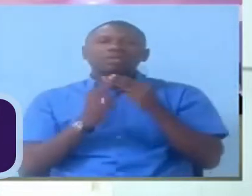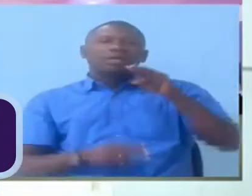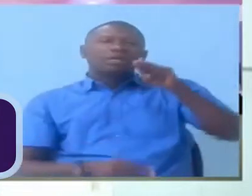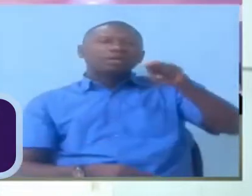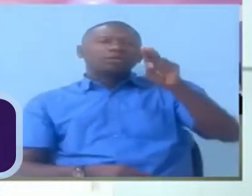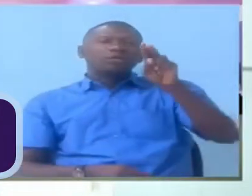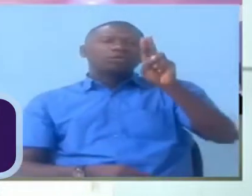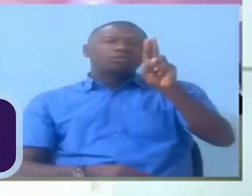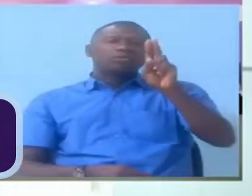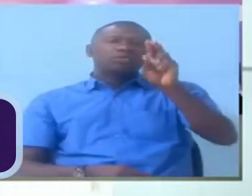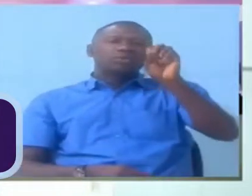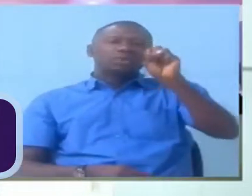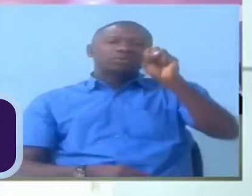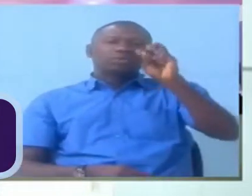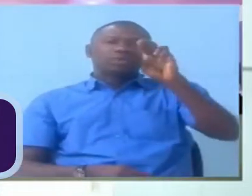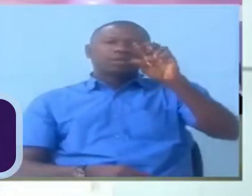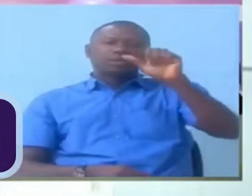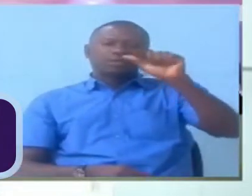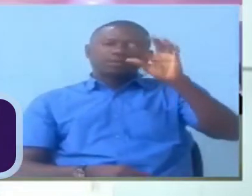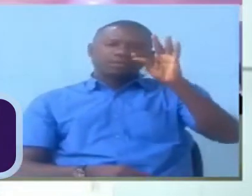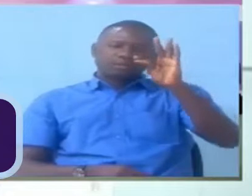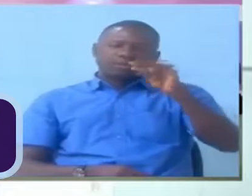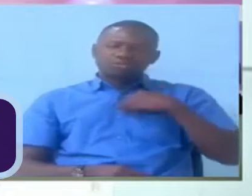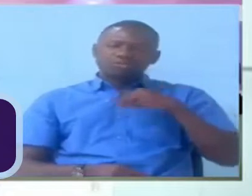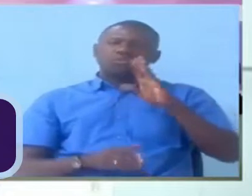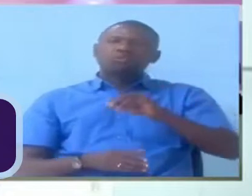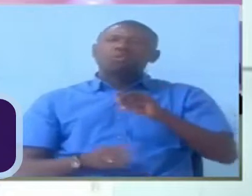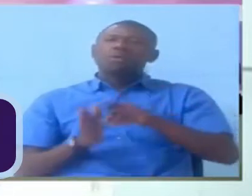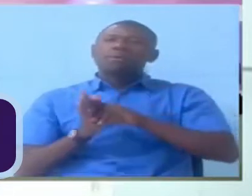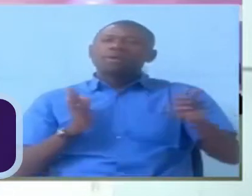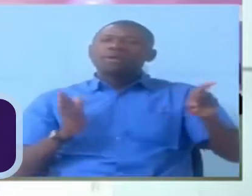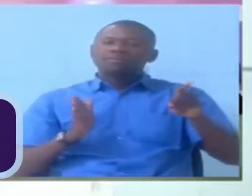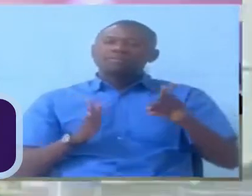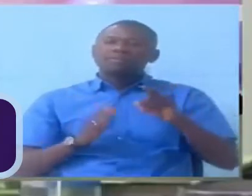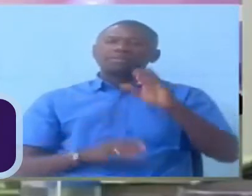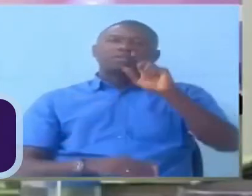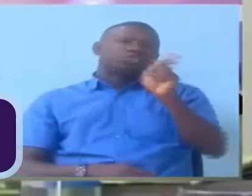Jinak primary school in Nyomi. Na fulo Jinak primary karambungul to Nyomi,